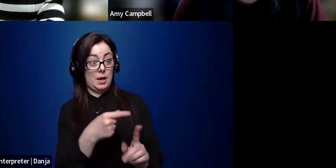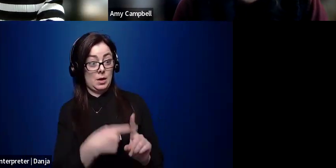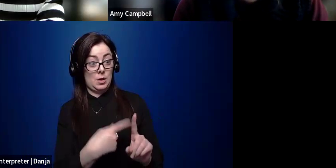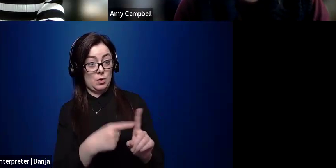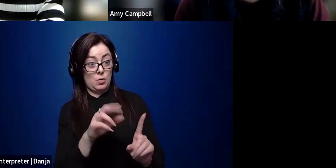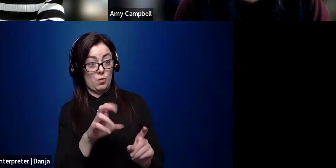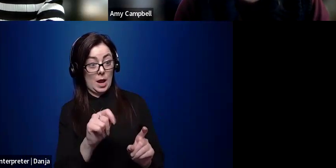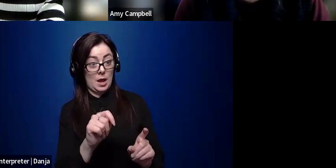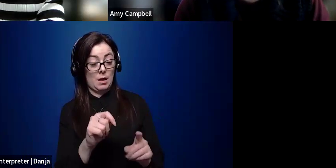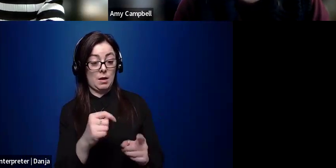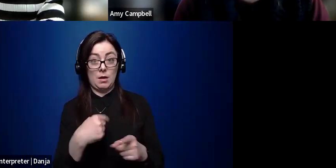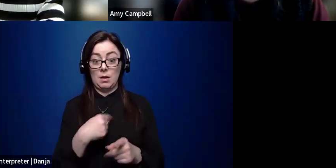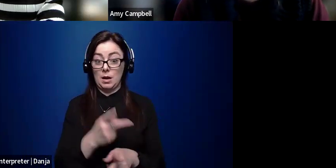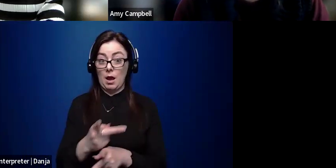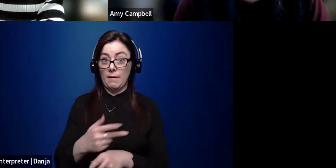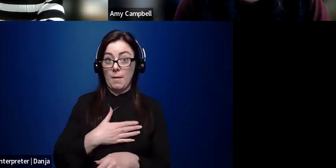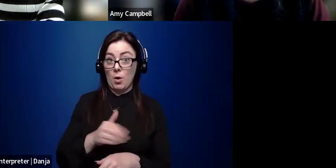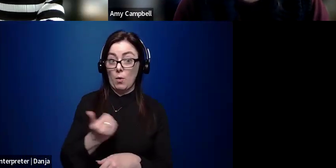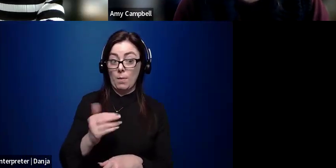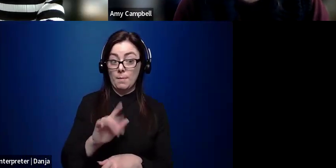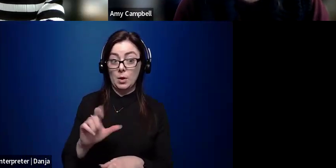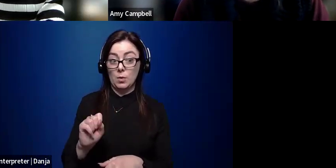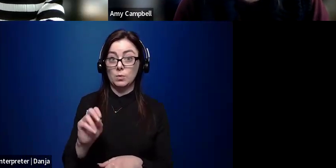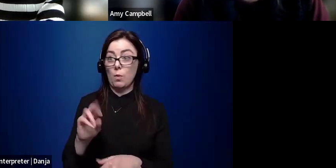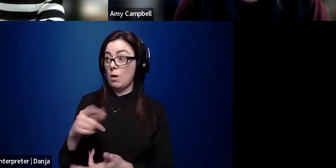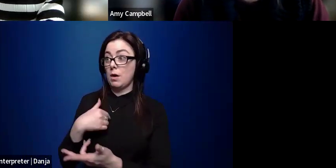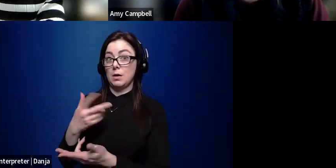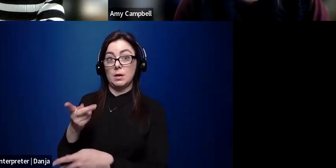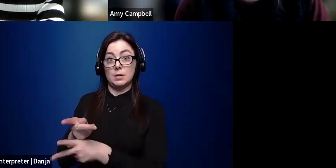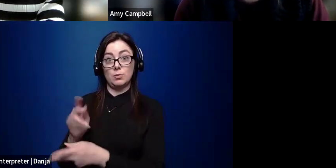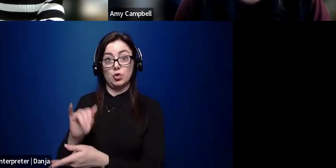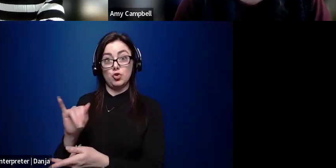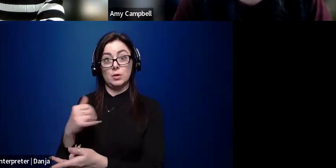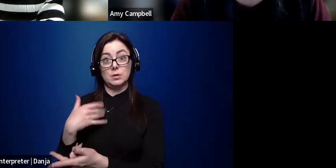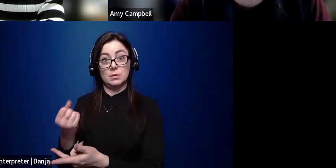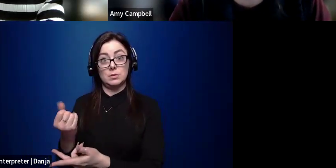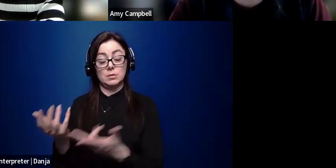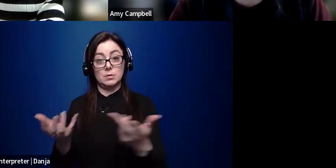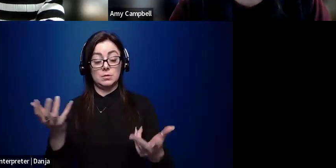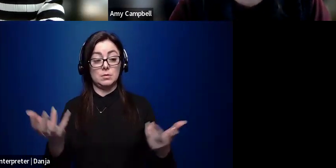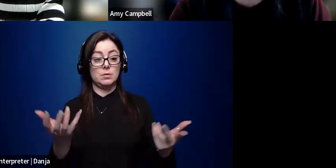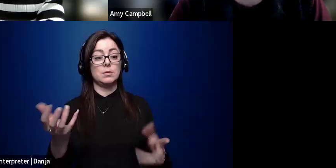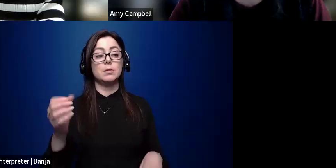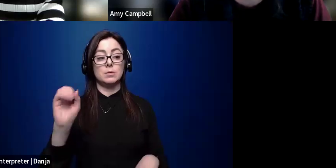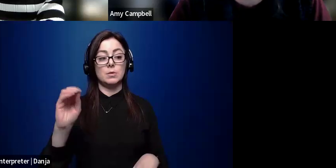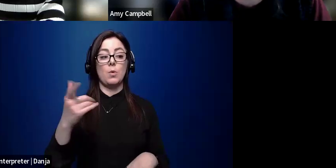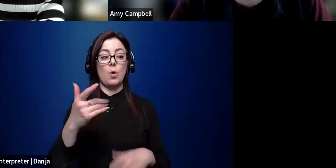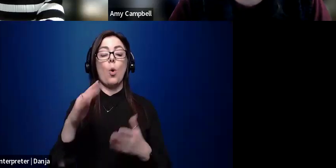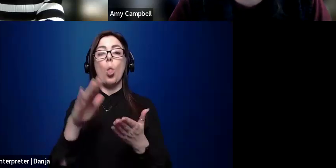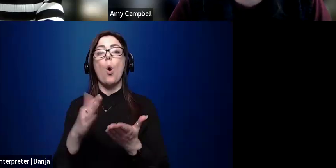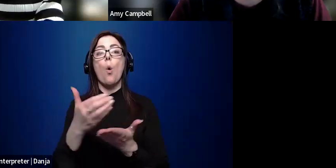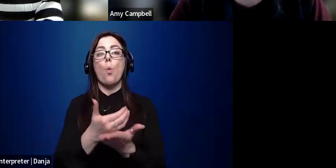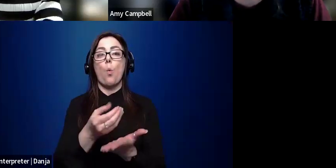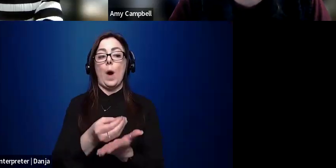that. So, low wages and low value benefits are the main reason why care workers leave their jobs.